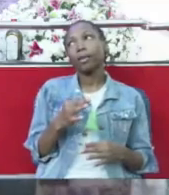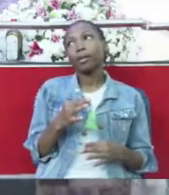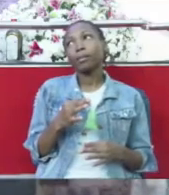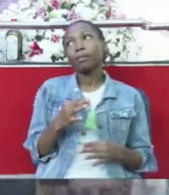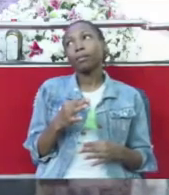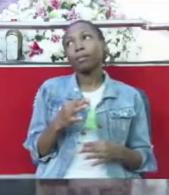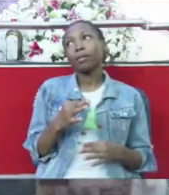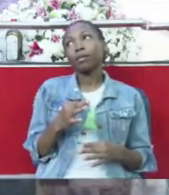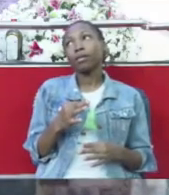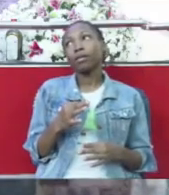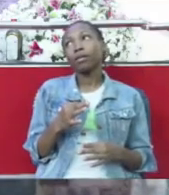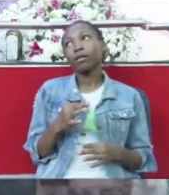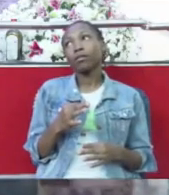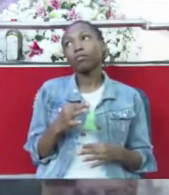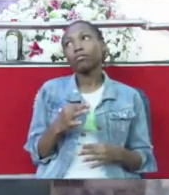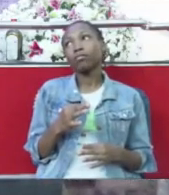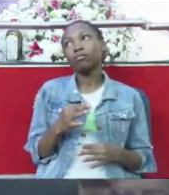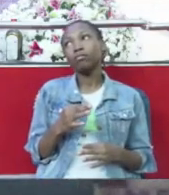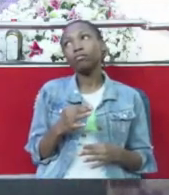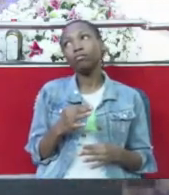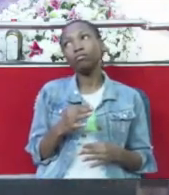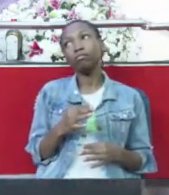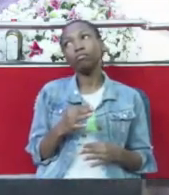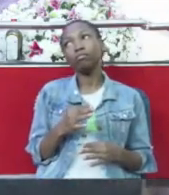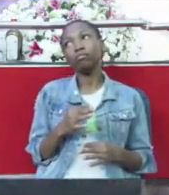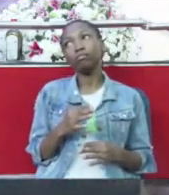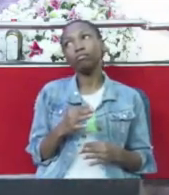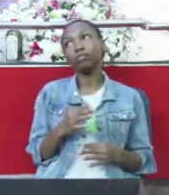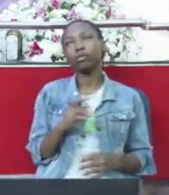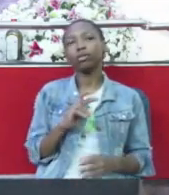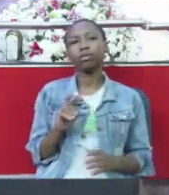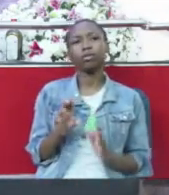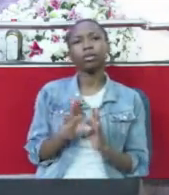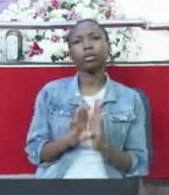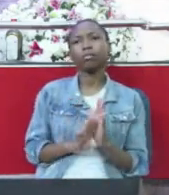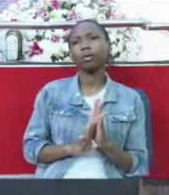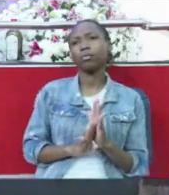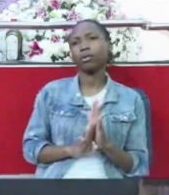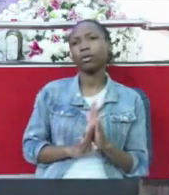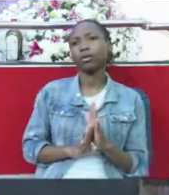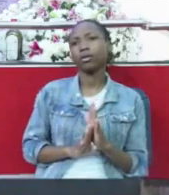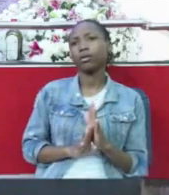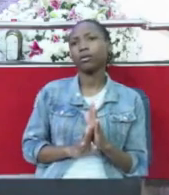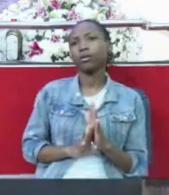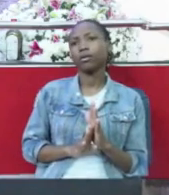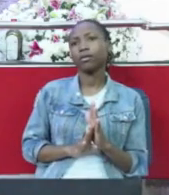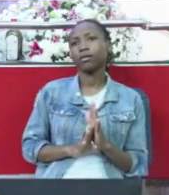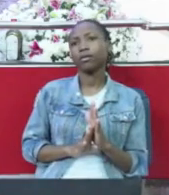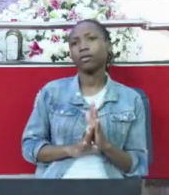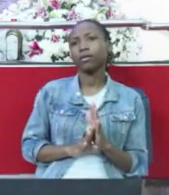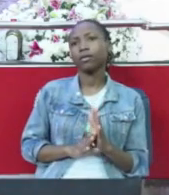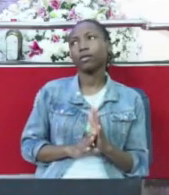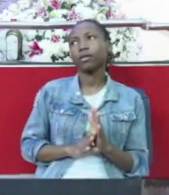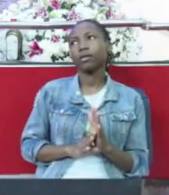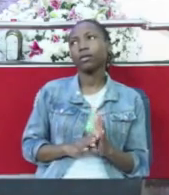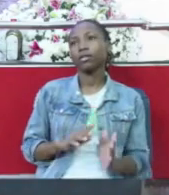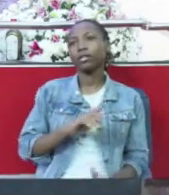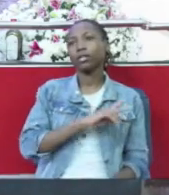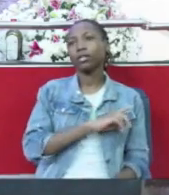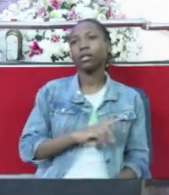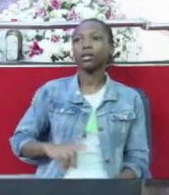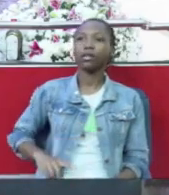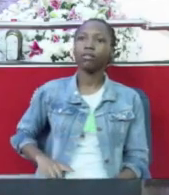David and Goliath and Saul. Ninapoangalia pale kwa Samuel wa kwanza kupenda saba kuhusu Daudi, Goliath na Sauli. It was that every generation has its